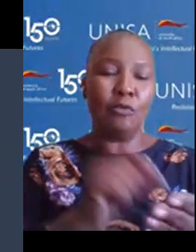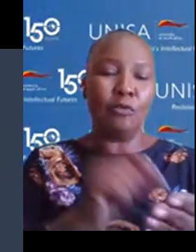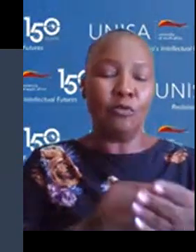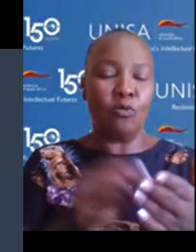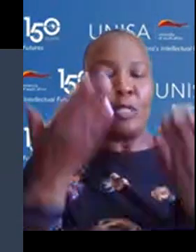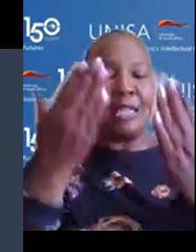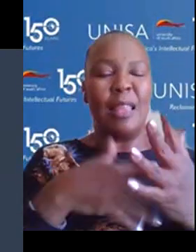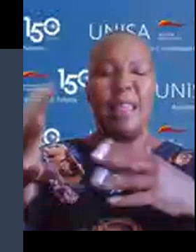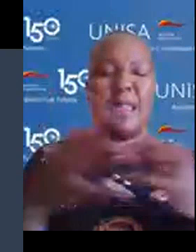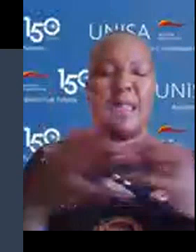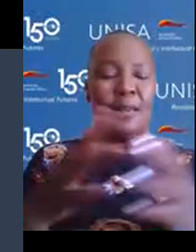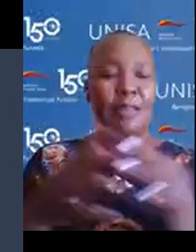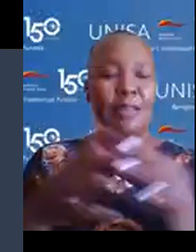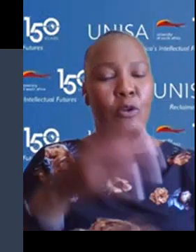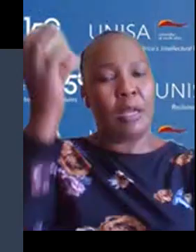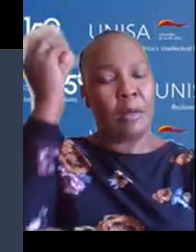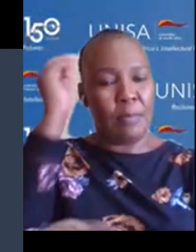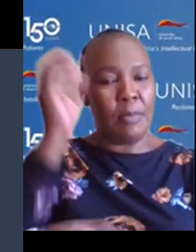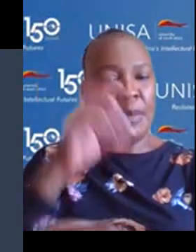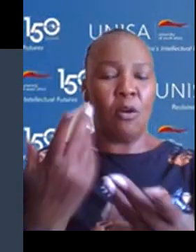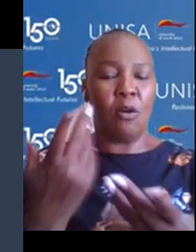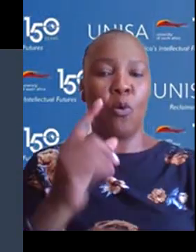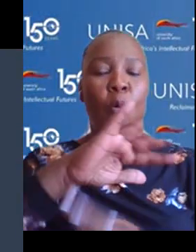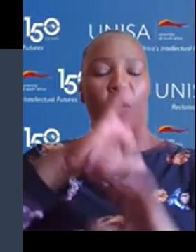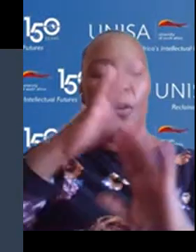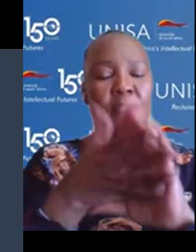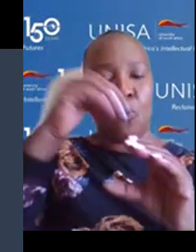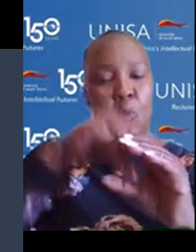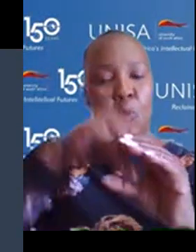anything that you want to remember all in one place, and you can